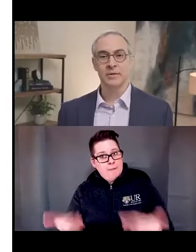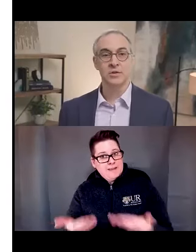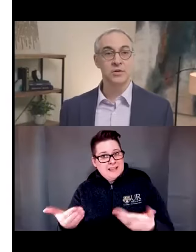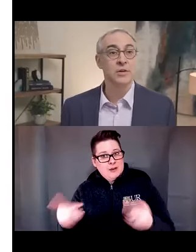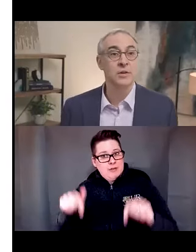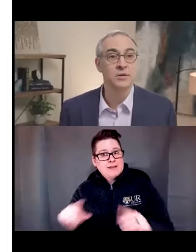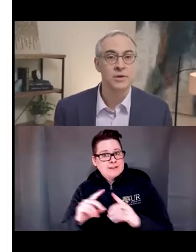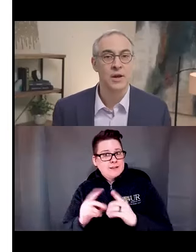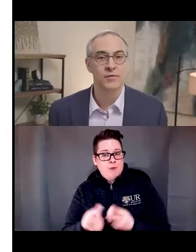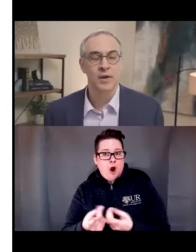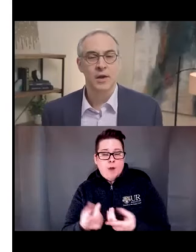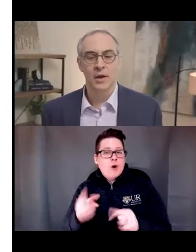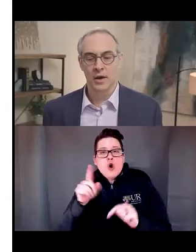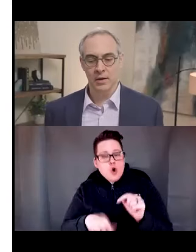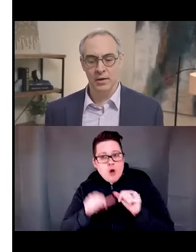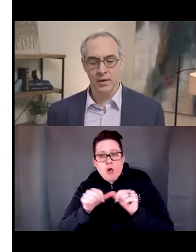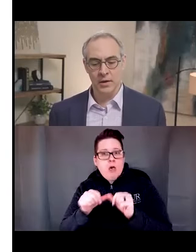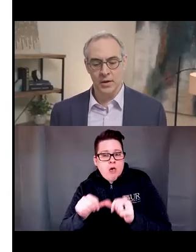department. It just couldn't do enough